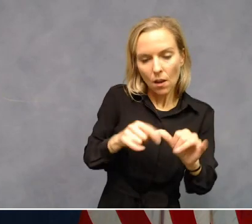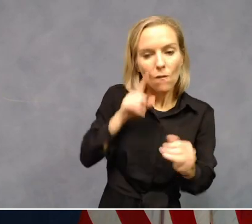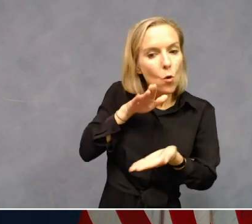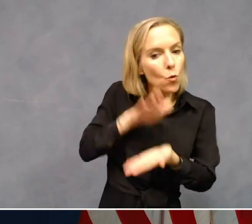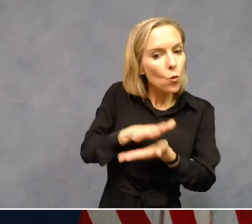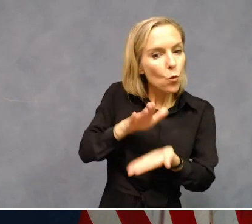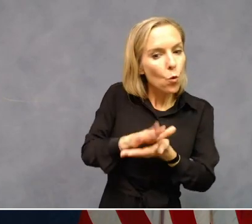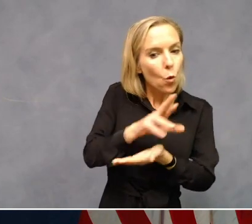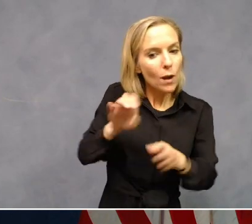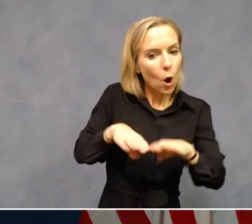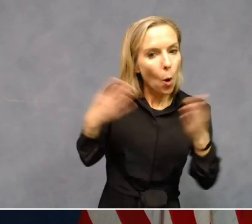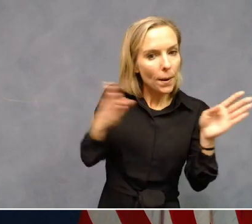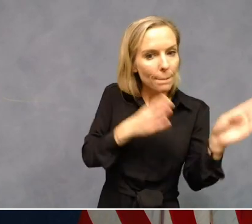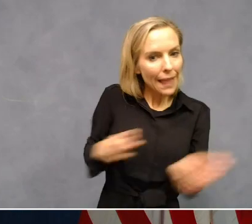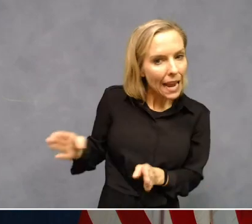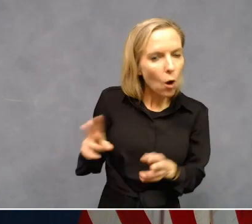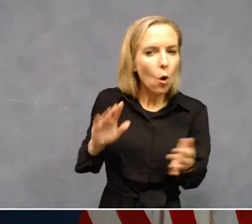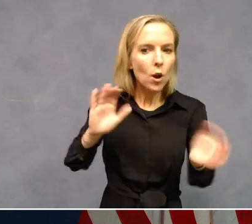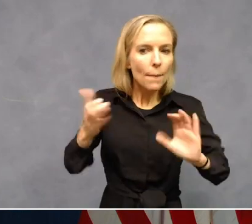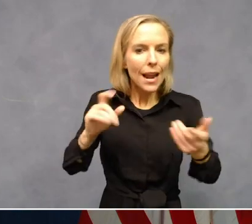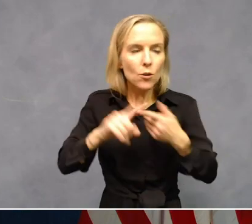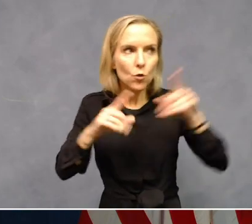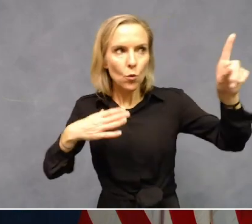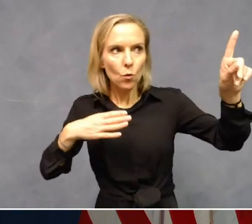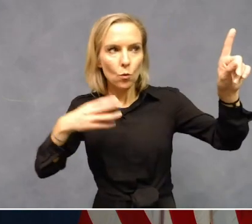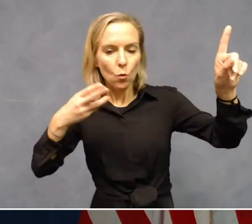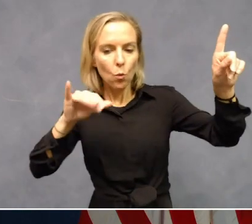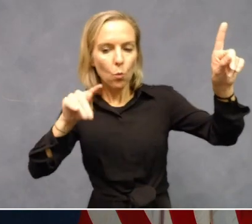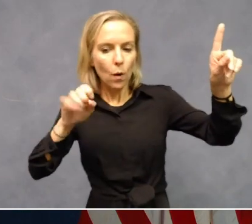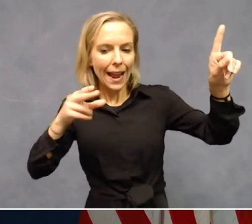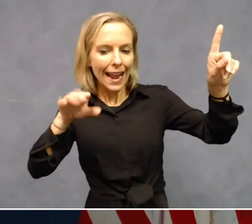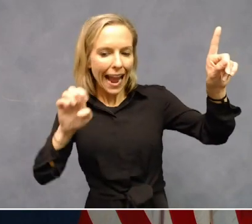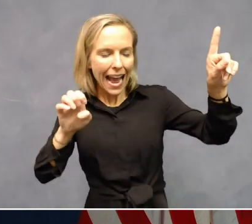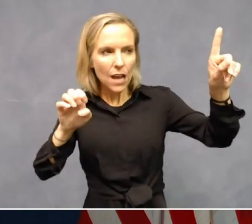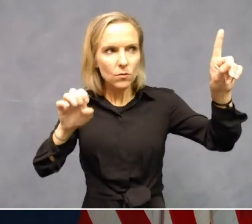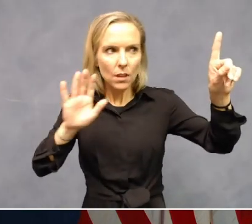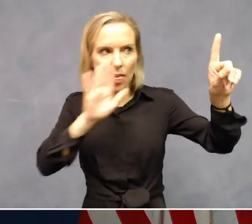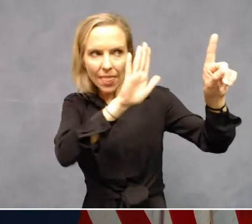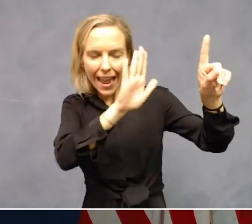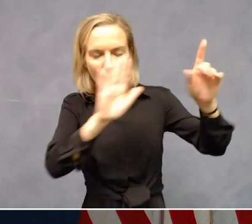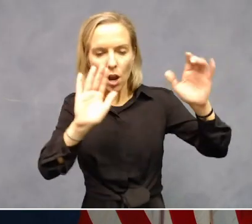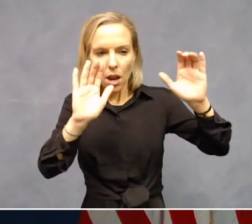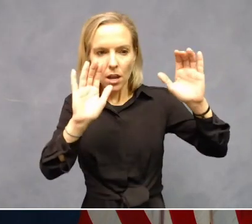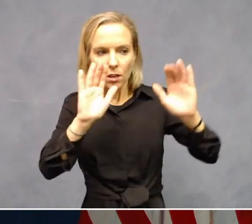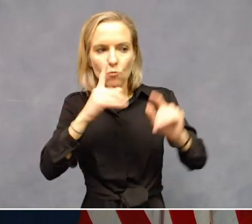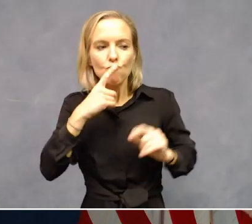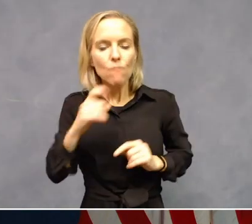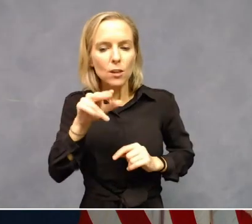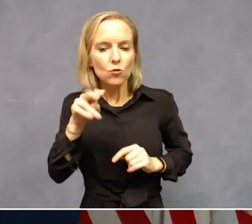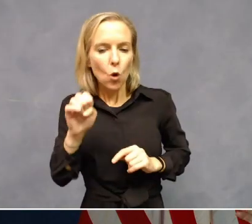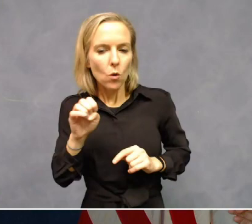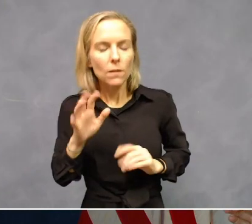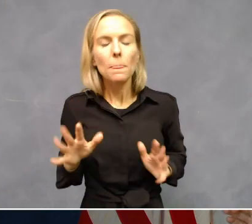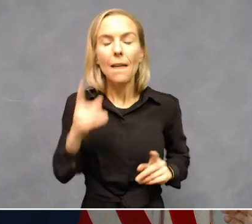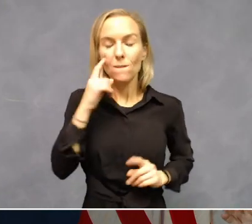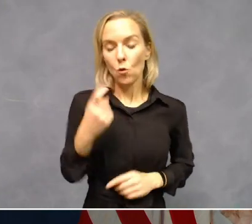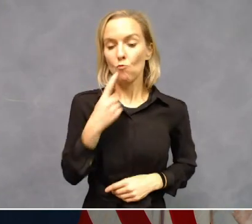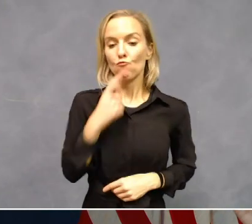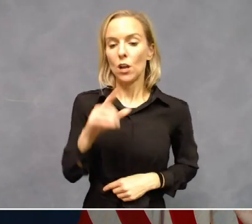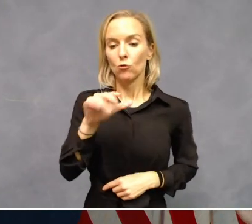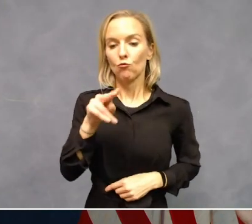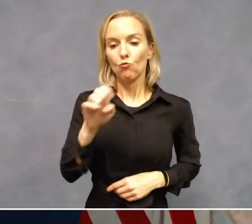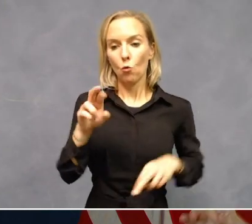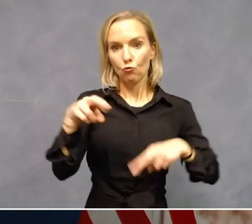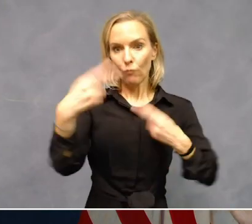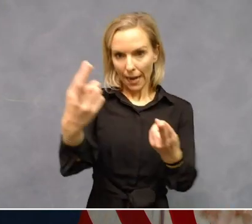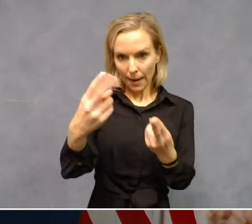plans? Yes. Versus the White House's plans, which I believe are a little bit different as far as how they categorize red zone counties? So for the red zone recommendations, we